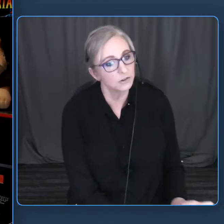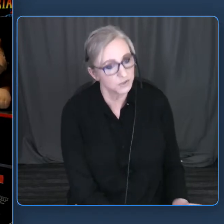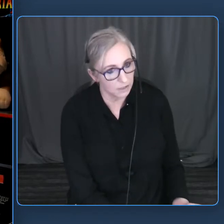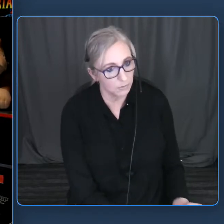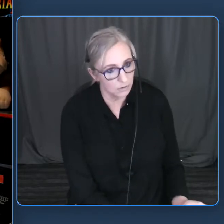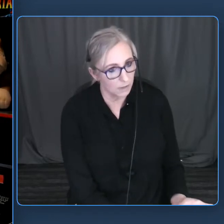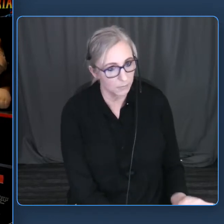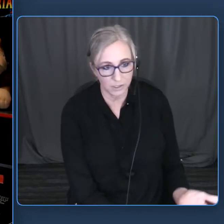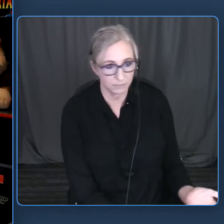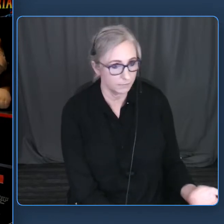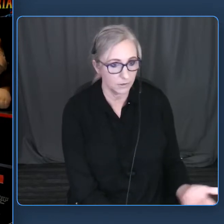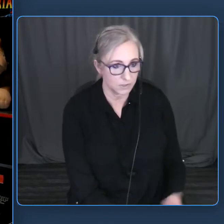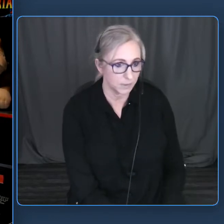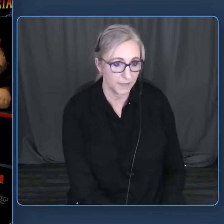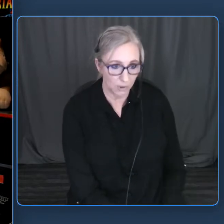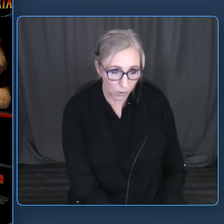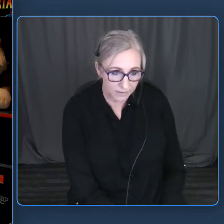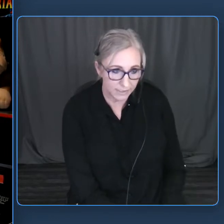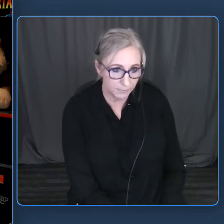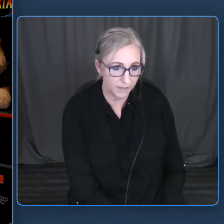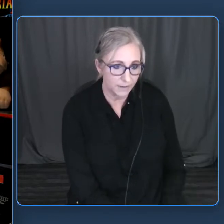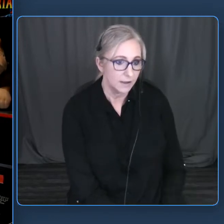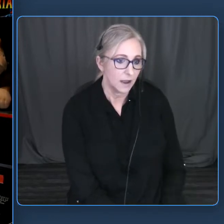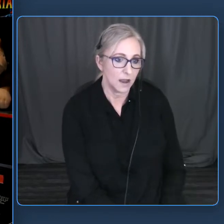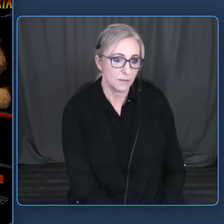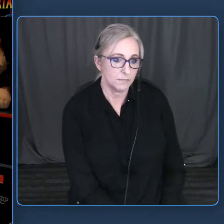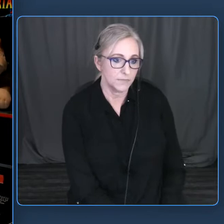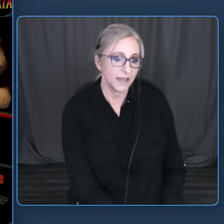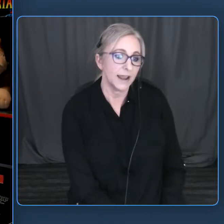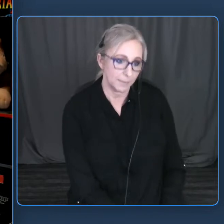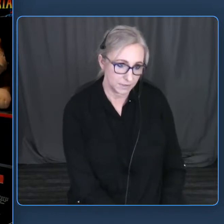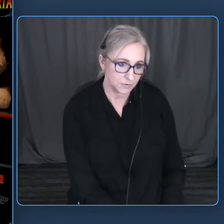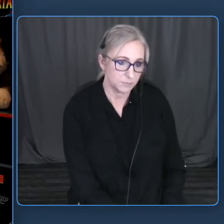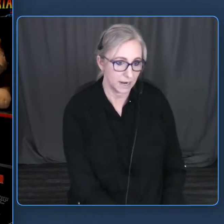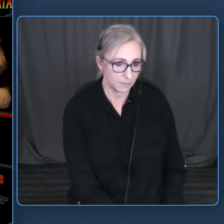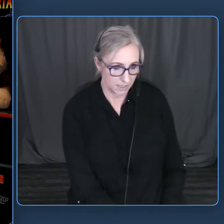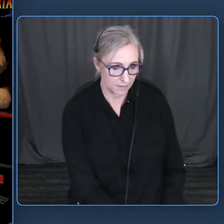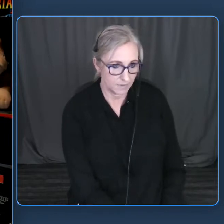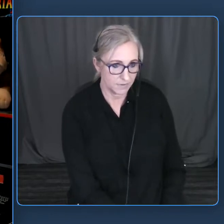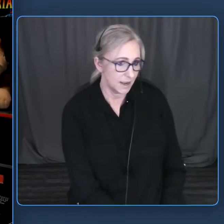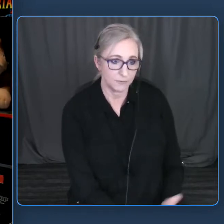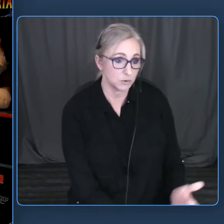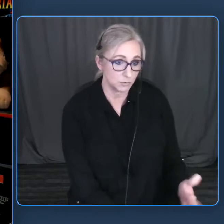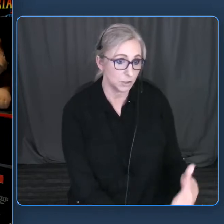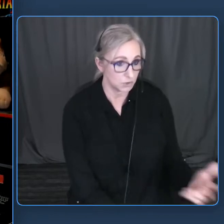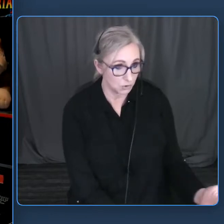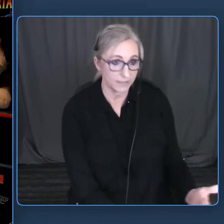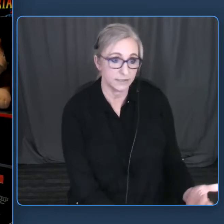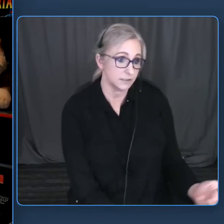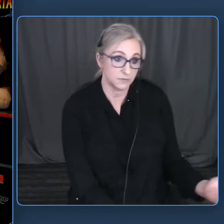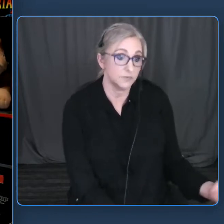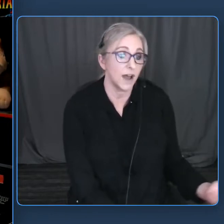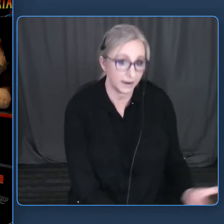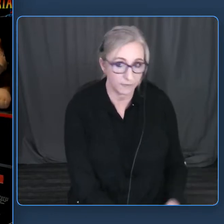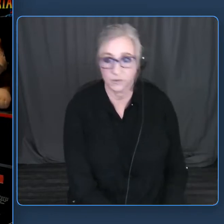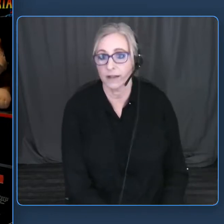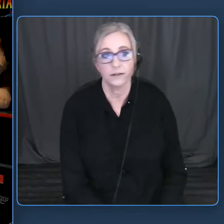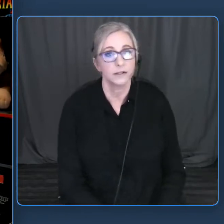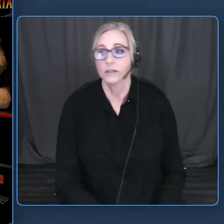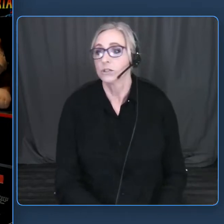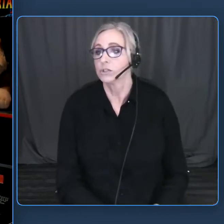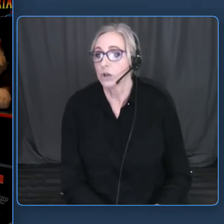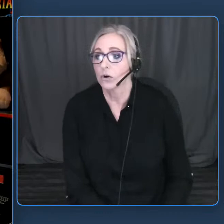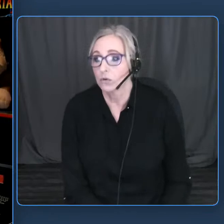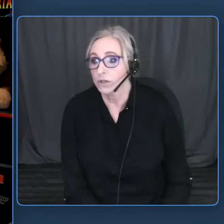which is understandable. We can, explain that quickly, but that happens from time to time. And then after, it's corrected, it's fine after